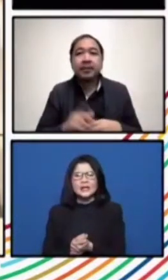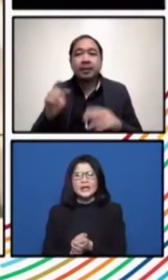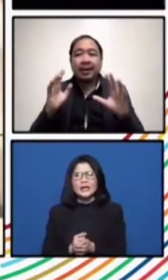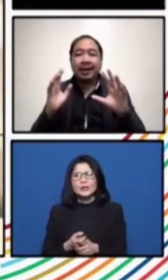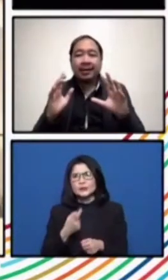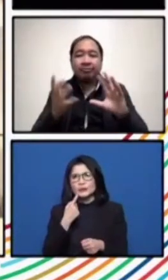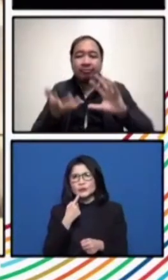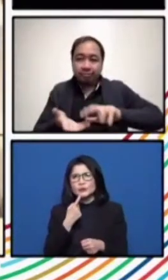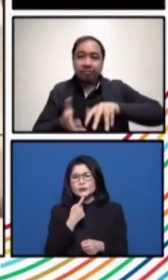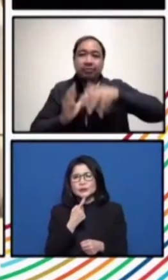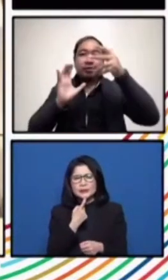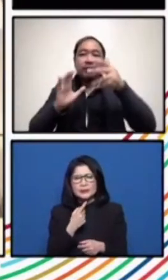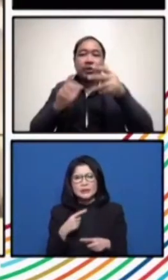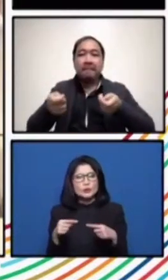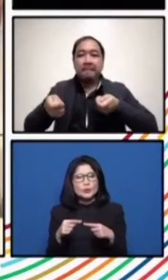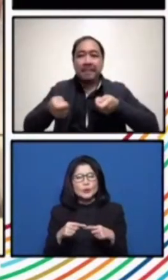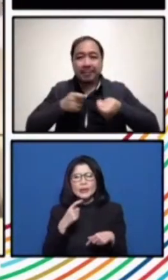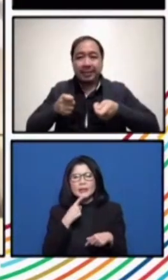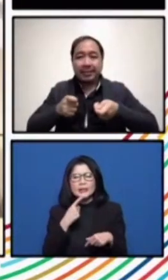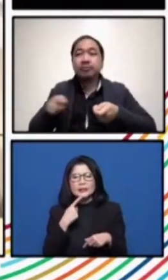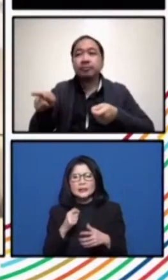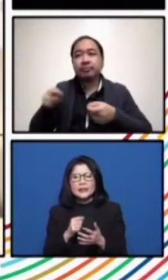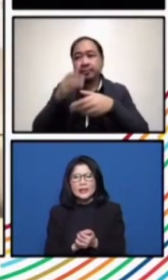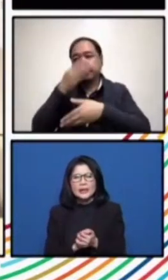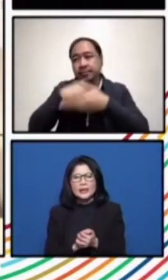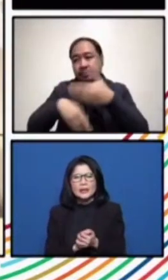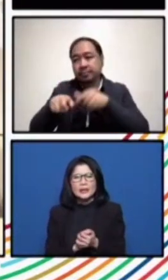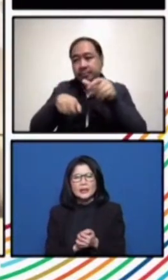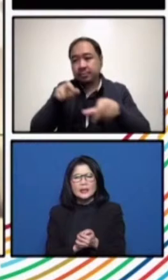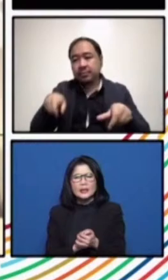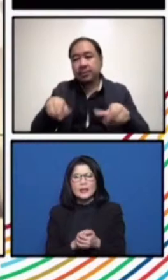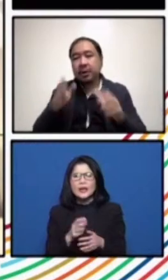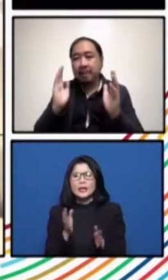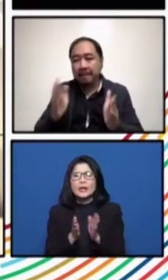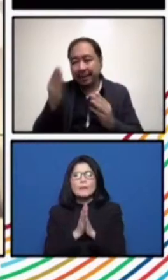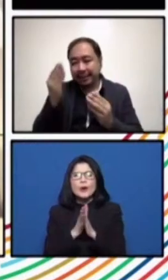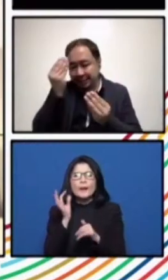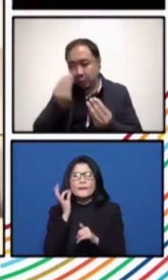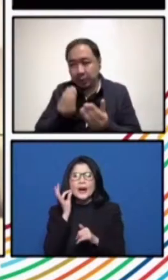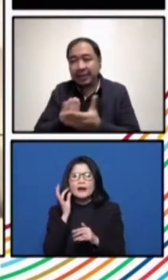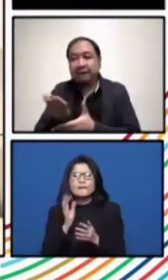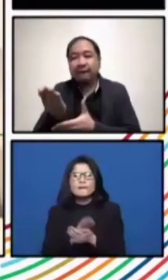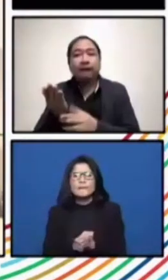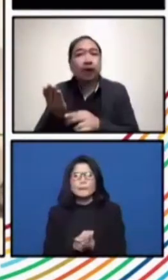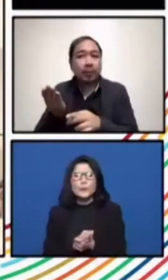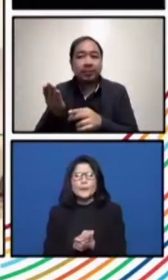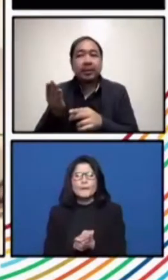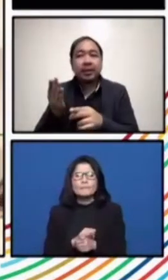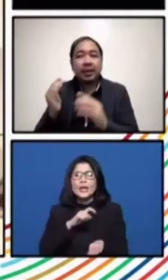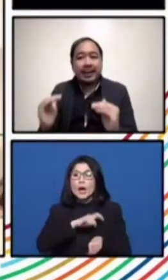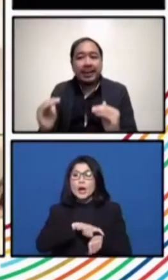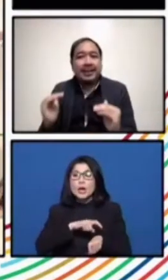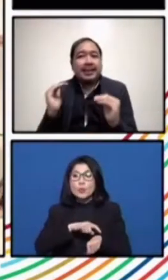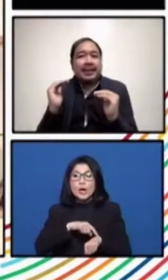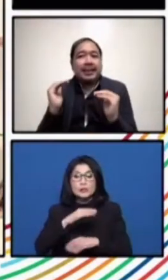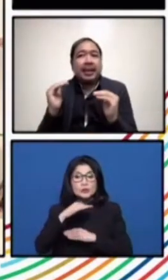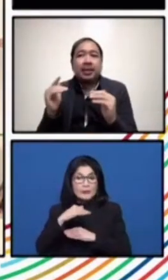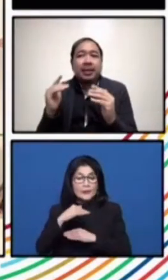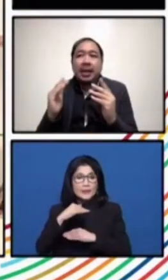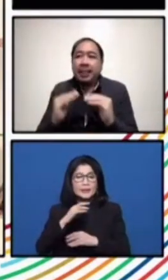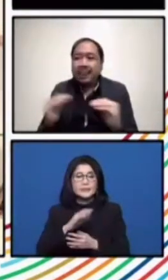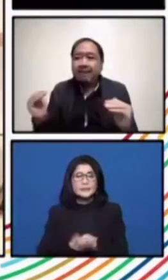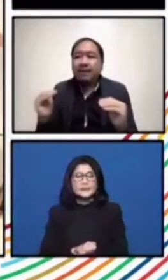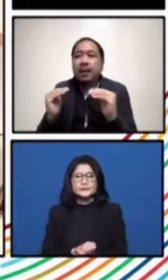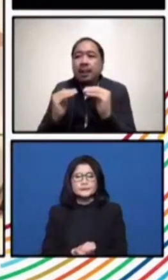in all stages of a disaster respiratory a gentle reminder of the time okay yes all